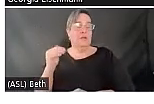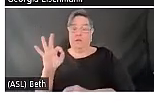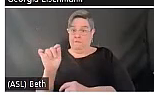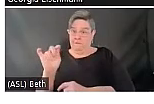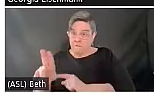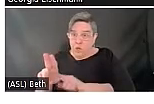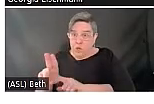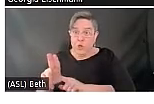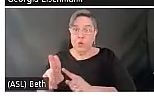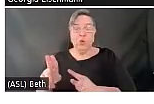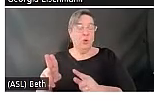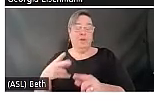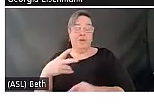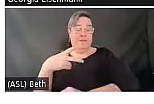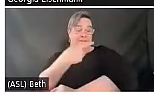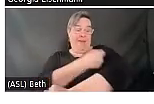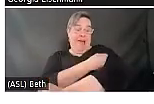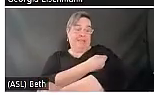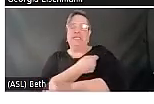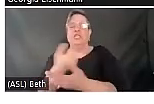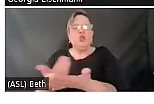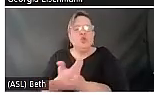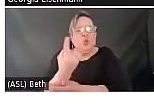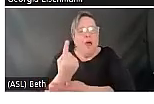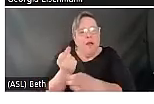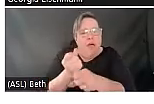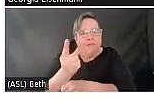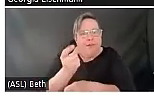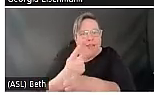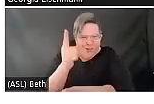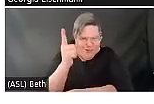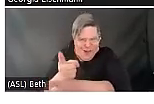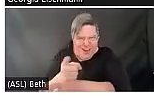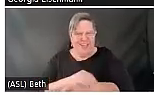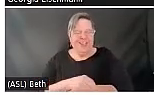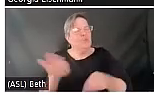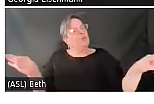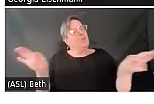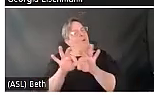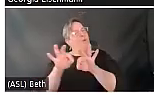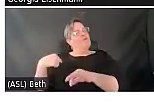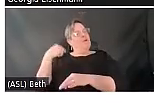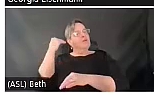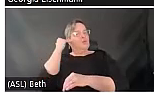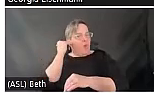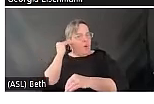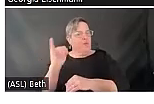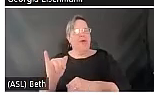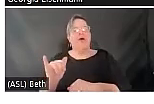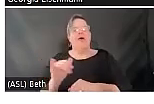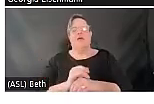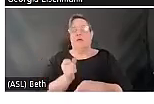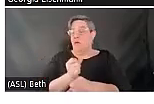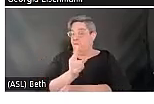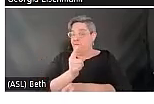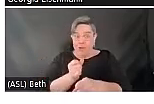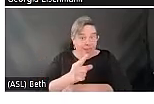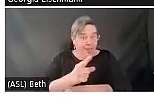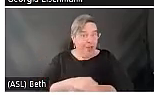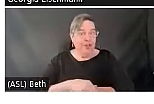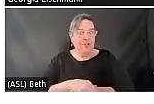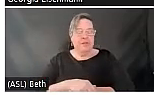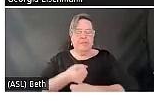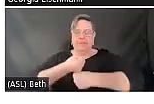every year. And so it's important to remember that and to understand that every year the manufacturers and